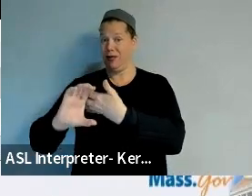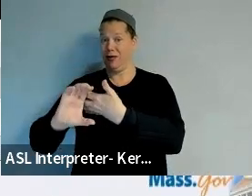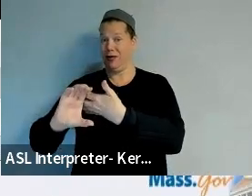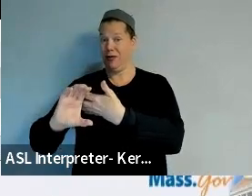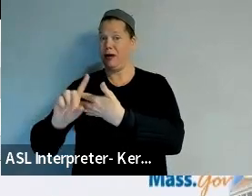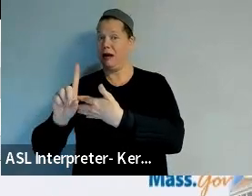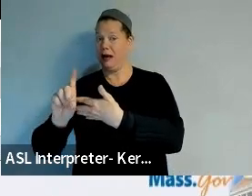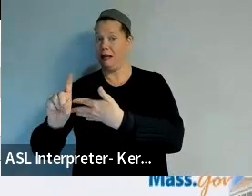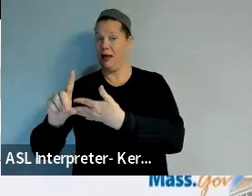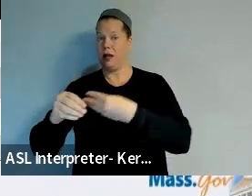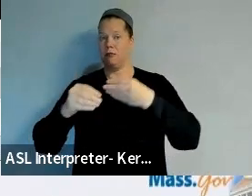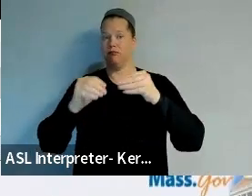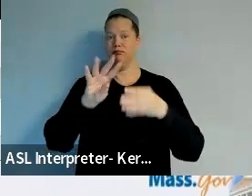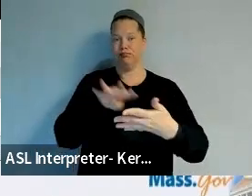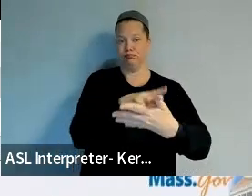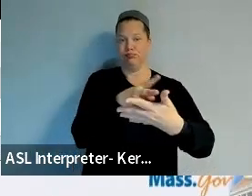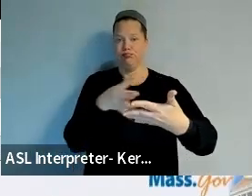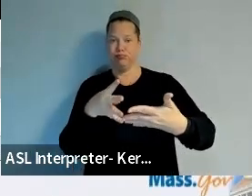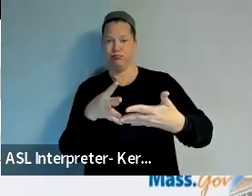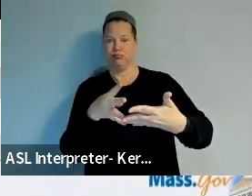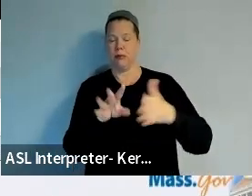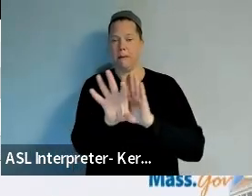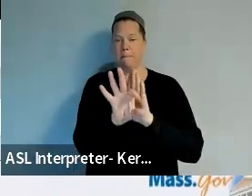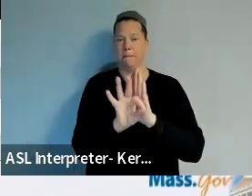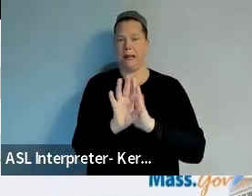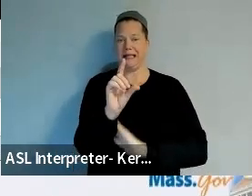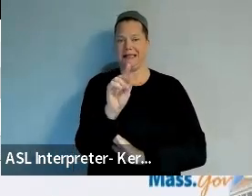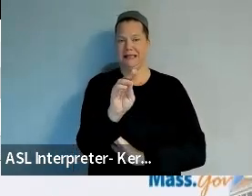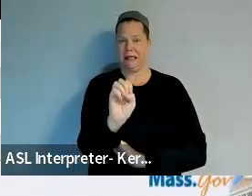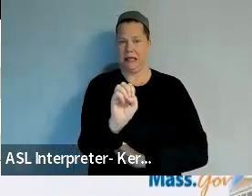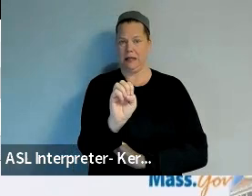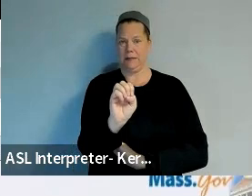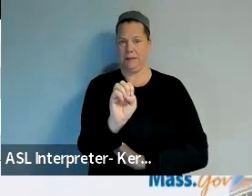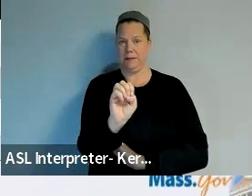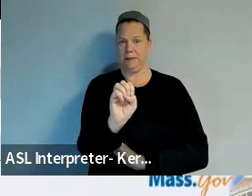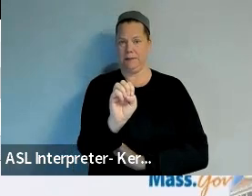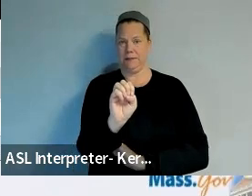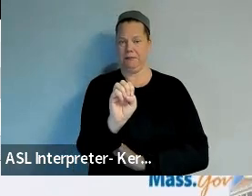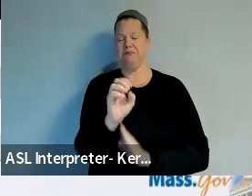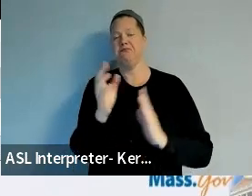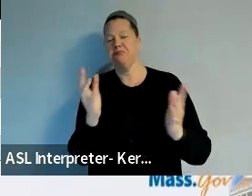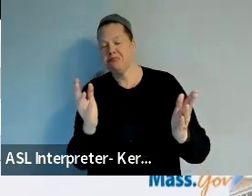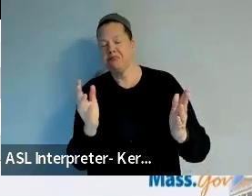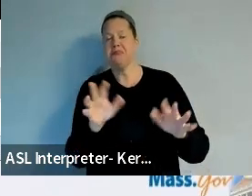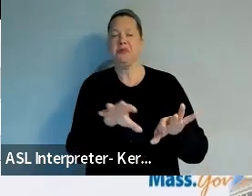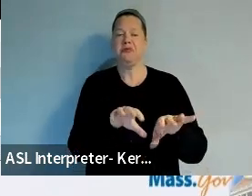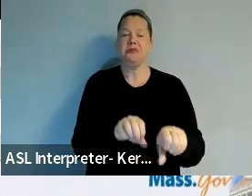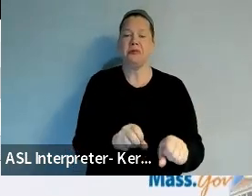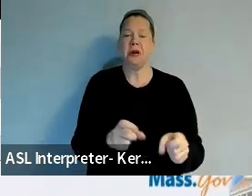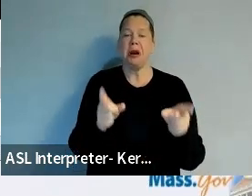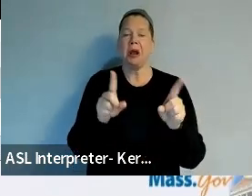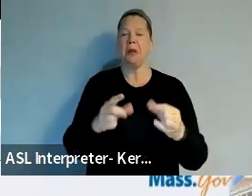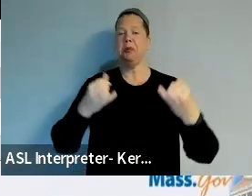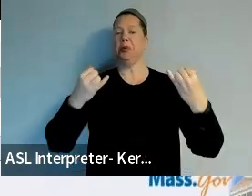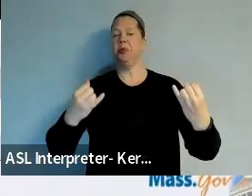and selecting the date. For our case, we will say that the restraint occurred